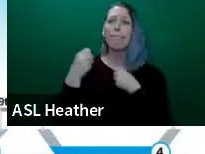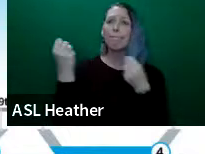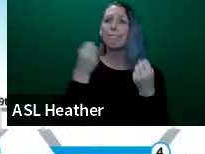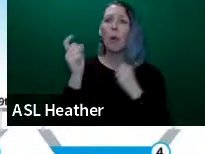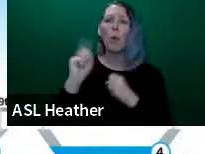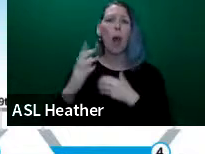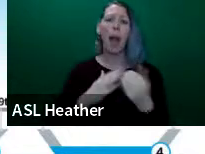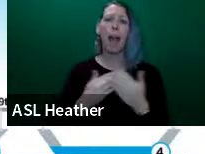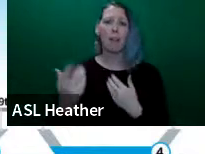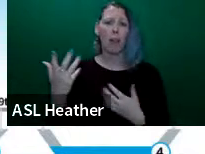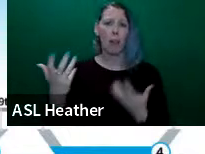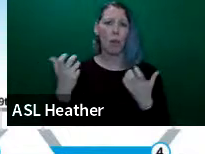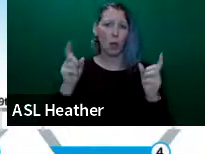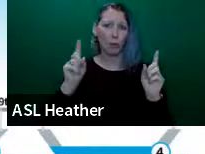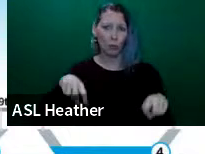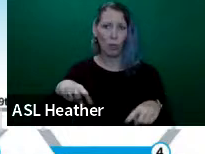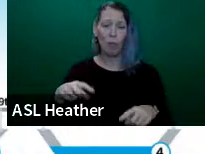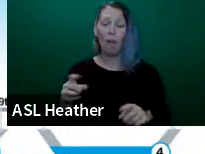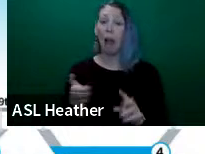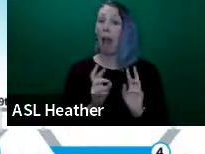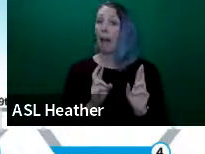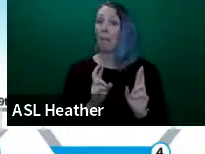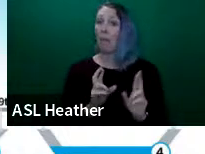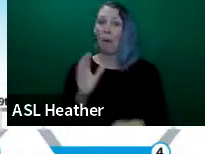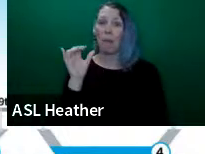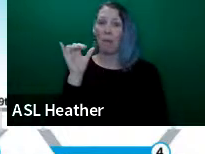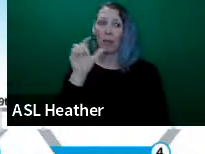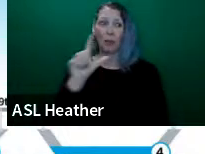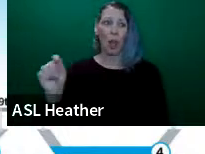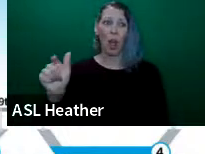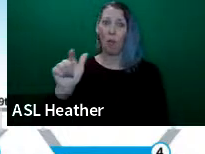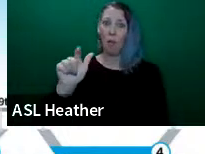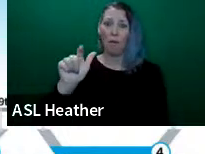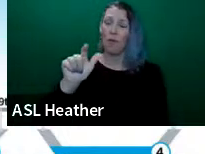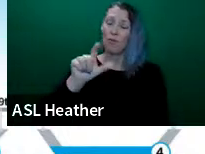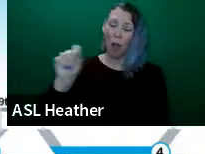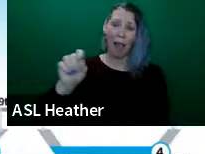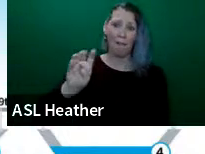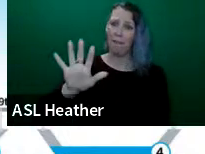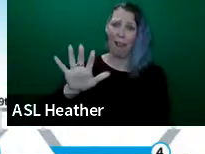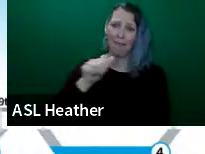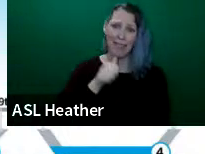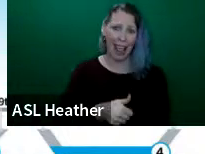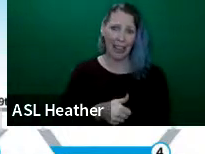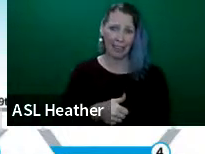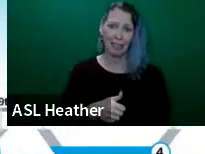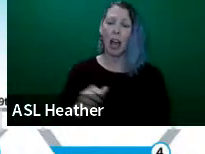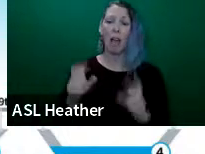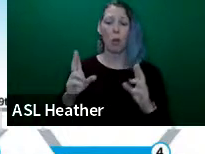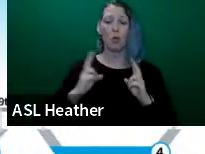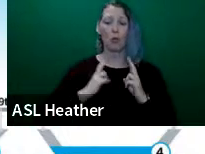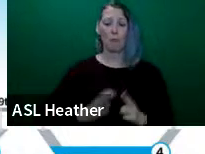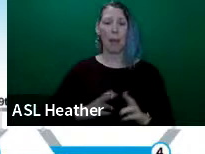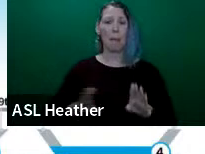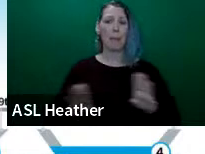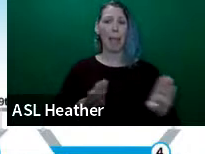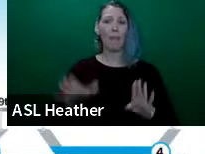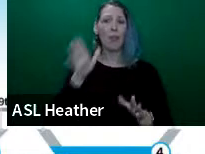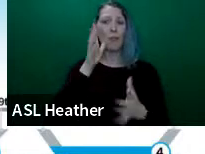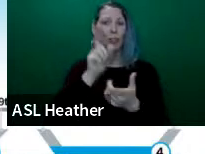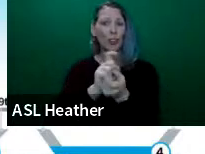go. I hope that's not where we are in 2045. I hope that human behavior has shifted a